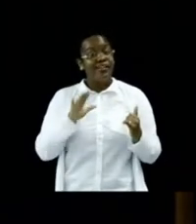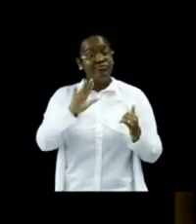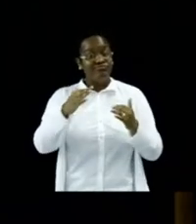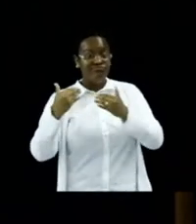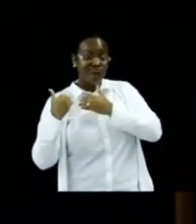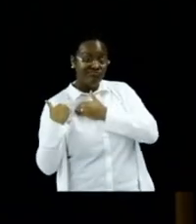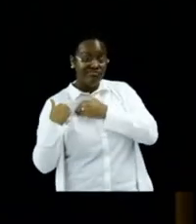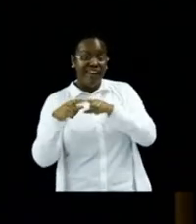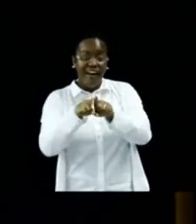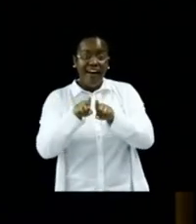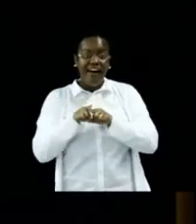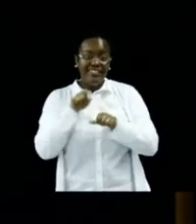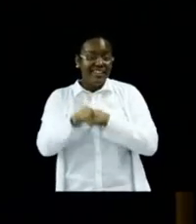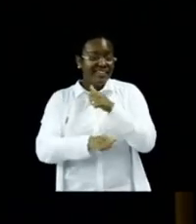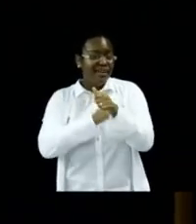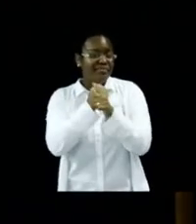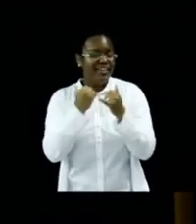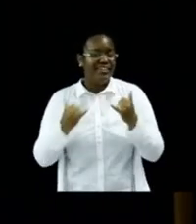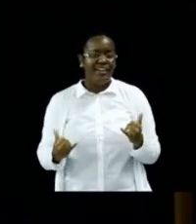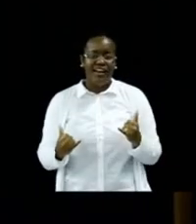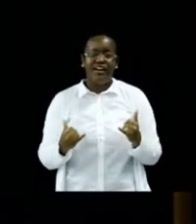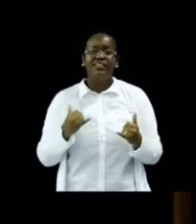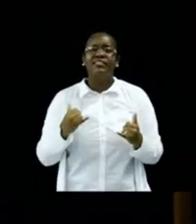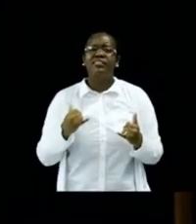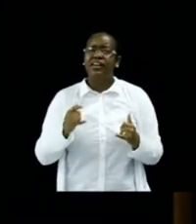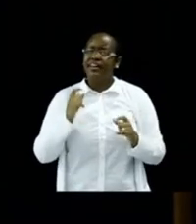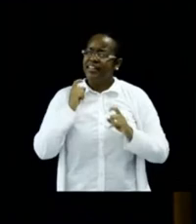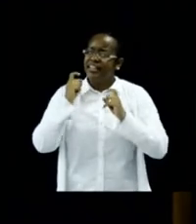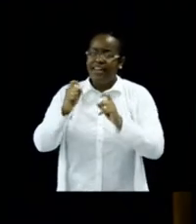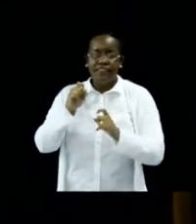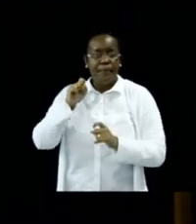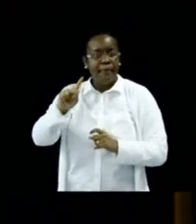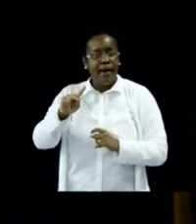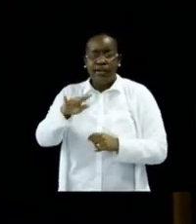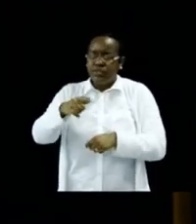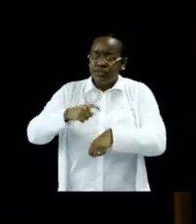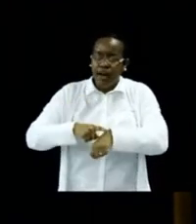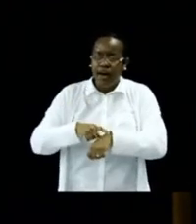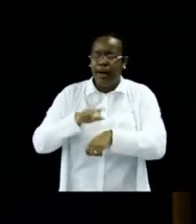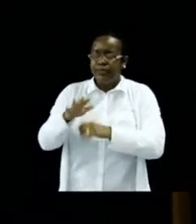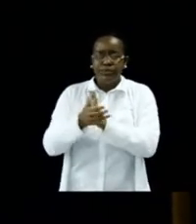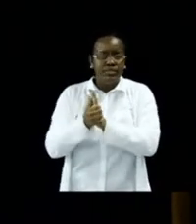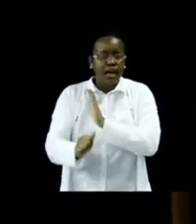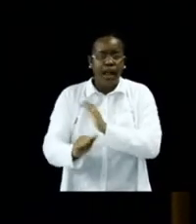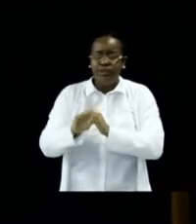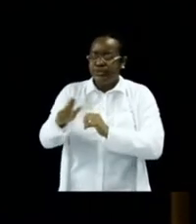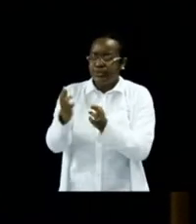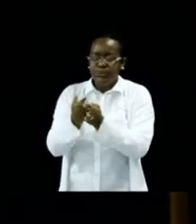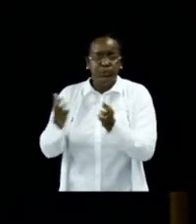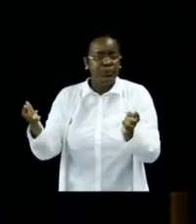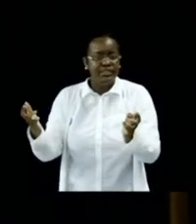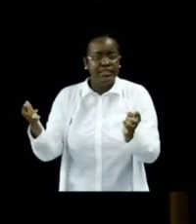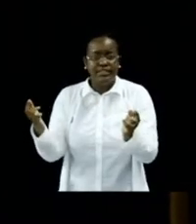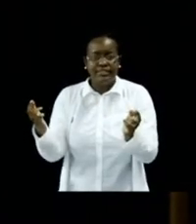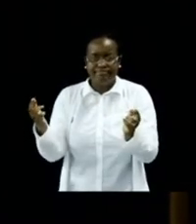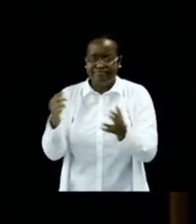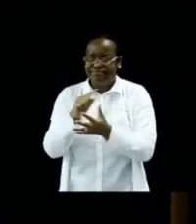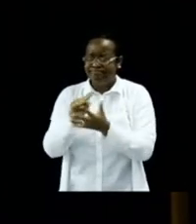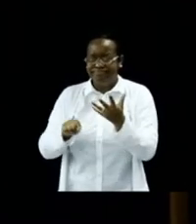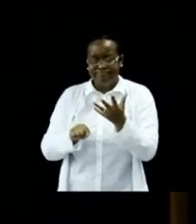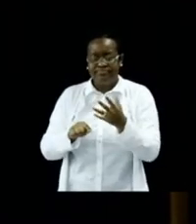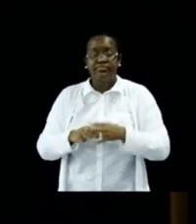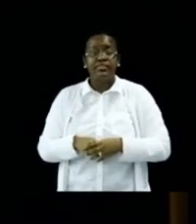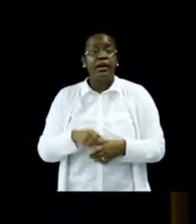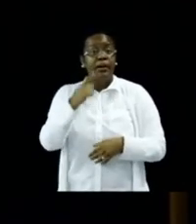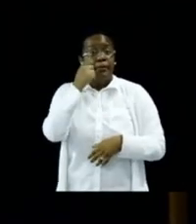an alumni is to give back with your time, talent, and resources. Since this